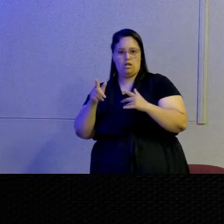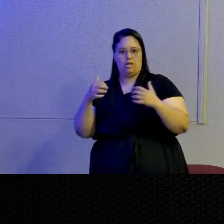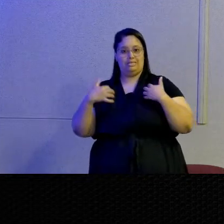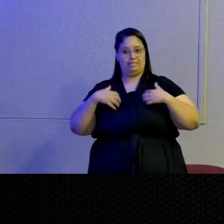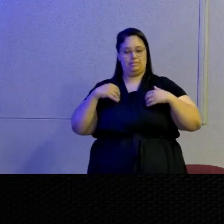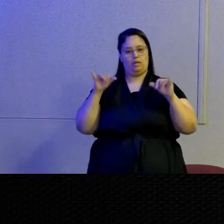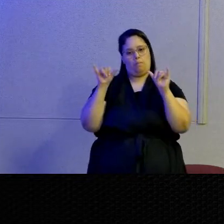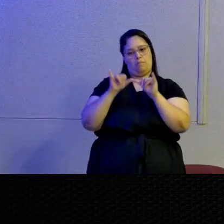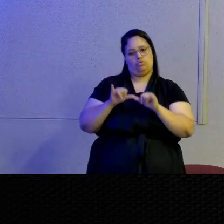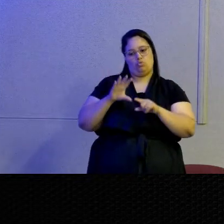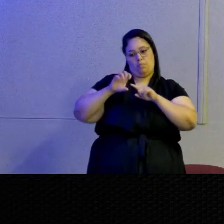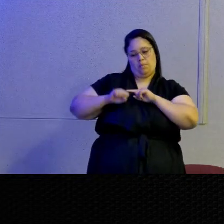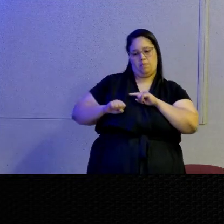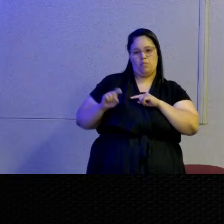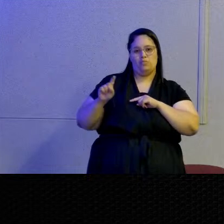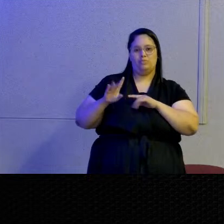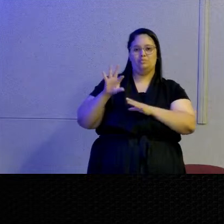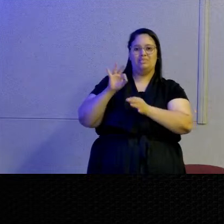in particular discovering